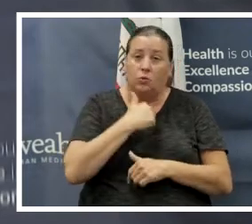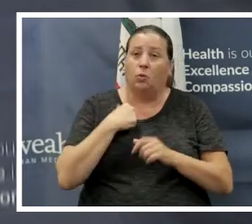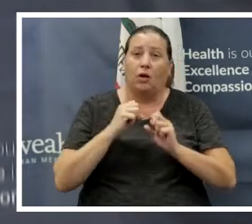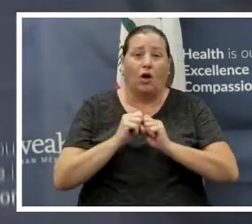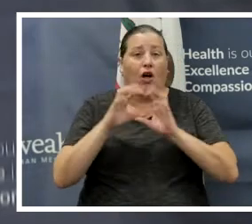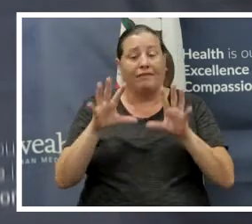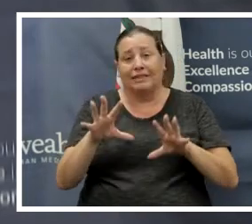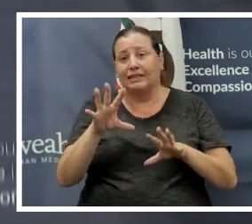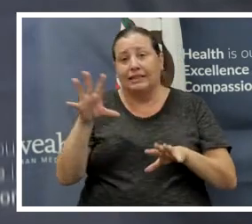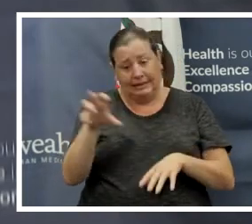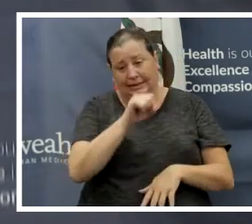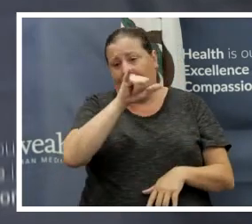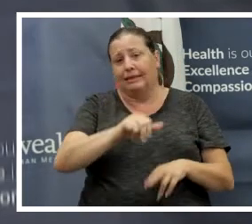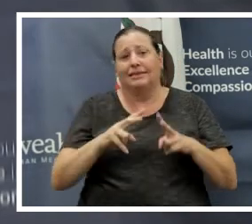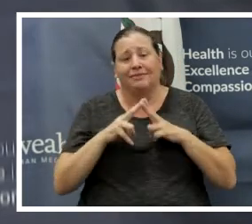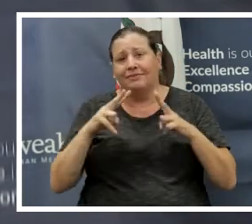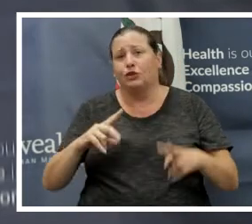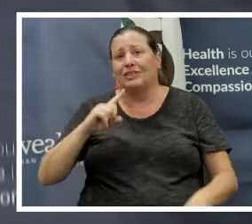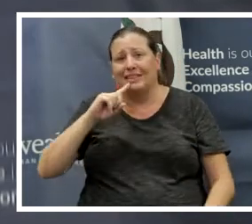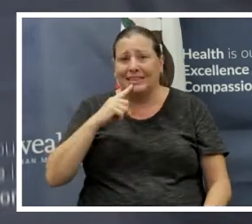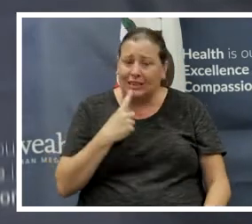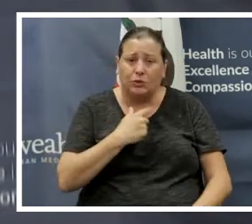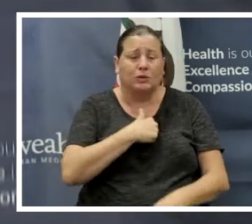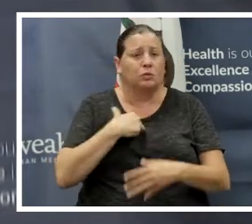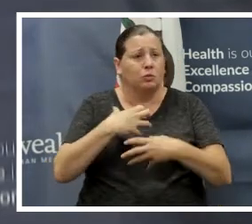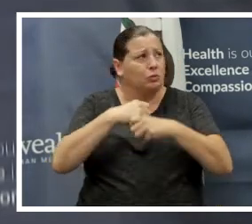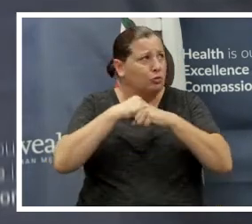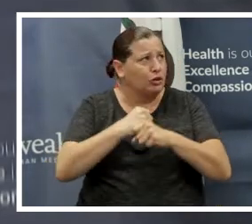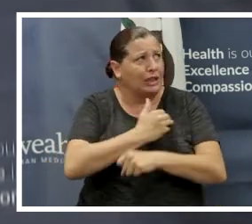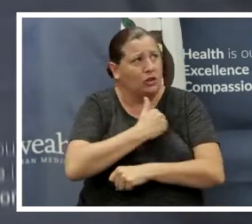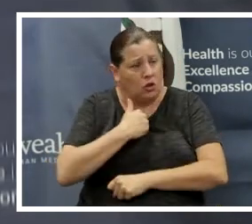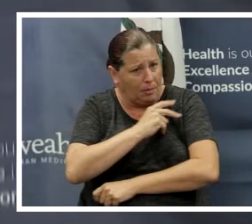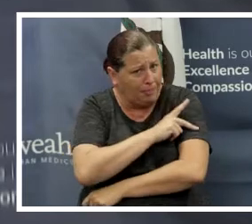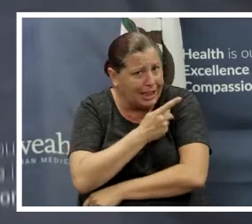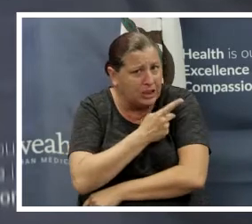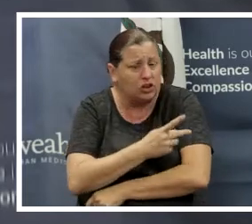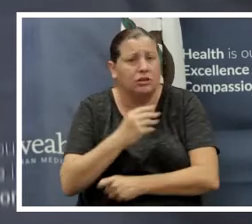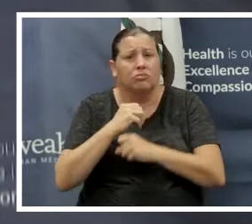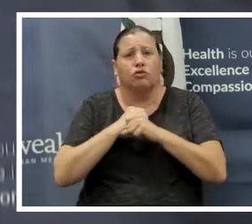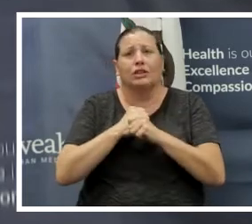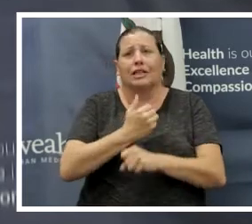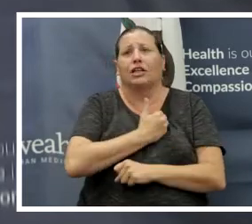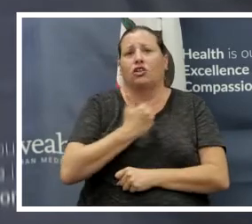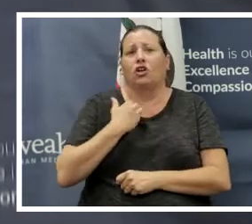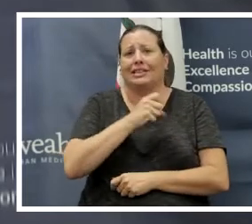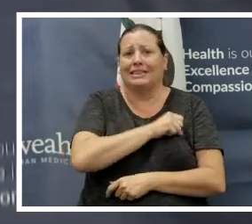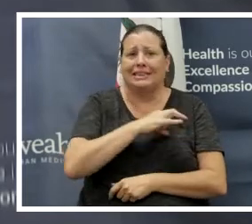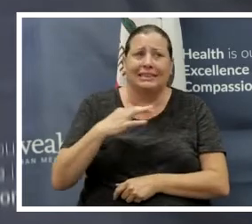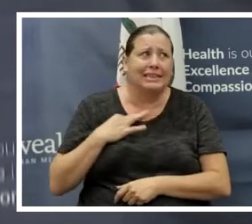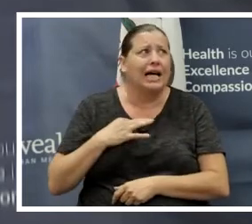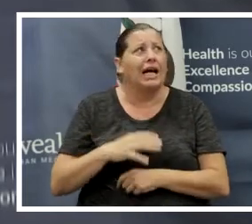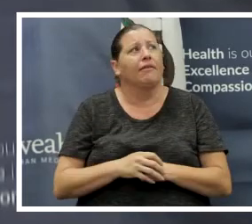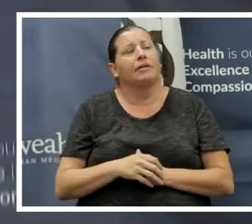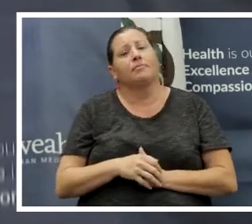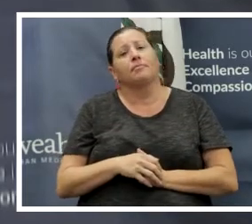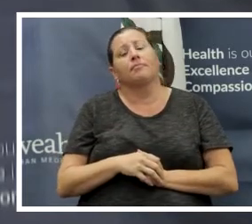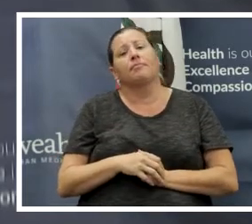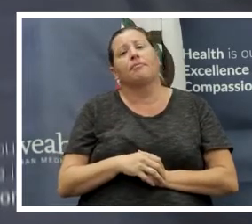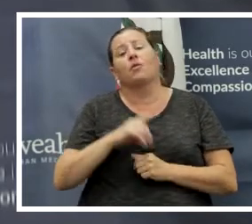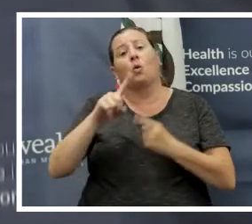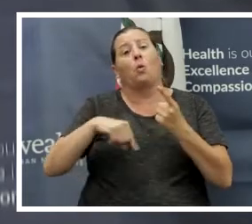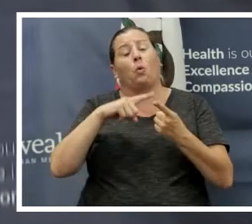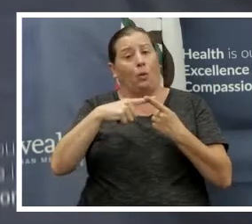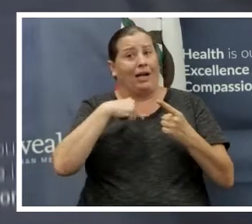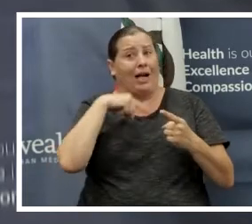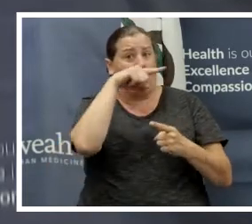seriously. We want to protect our patients and protect our staff, and so when I was in the imaging center, we